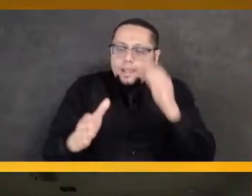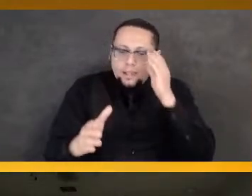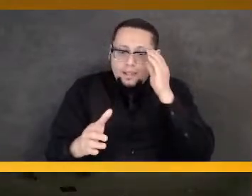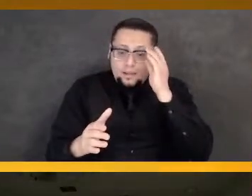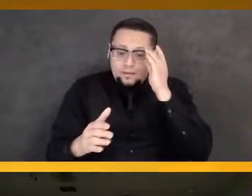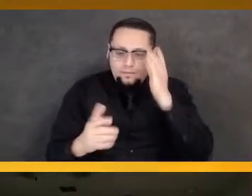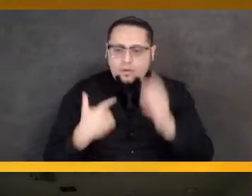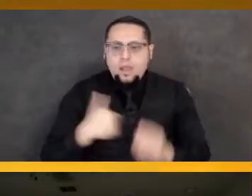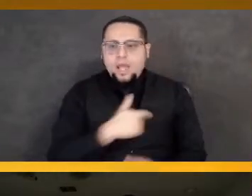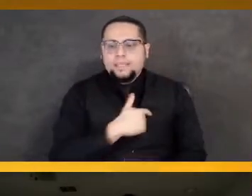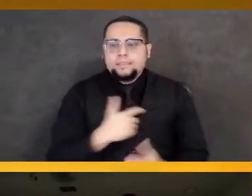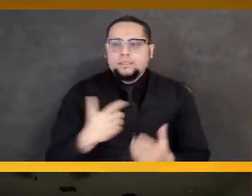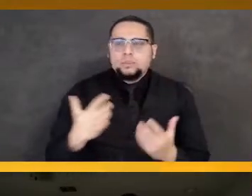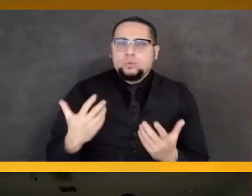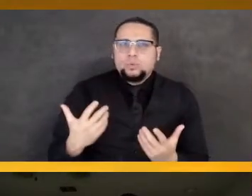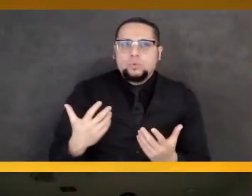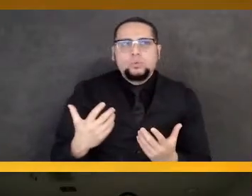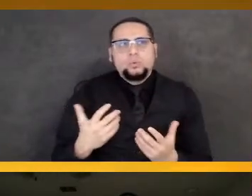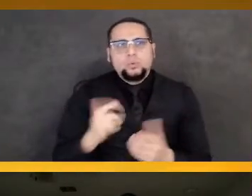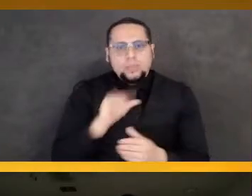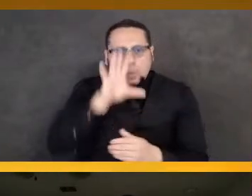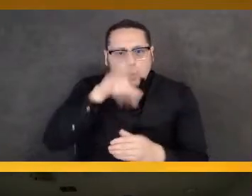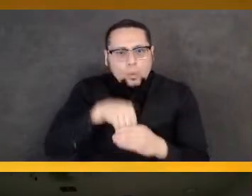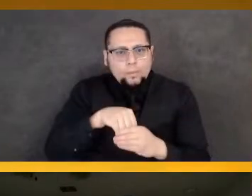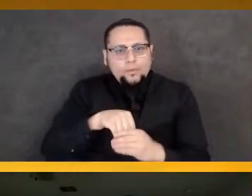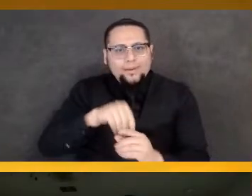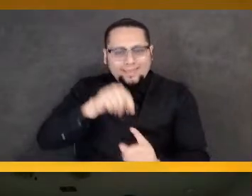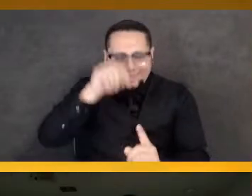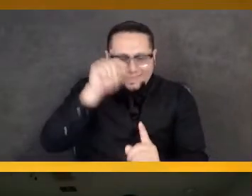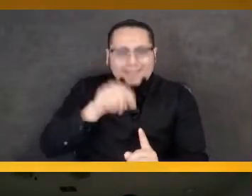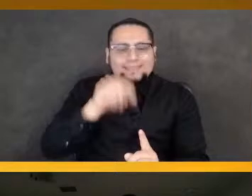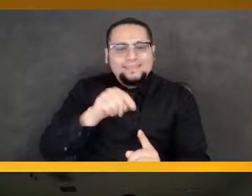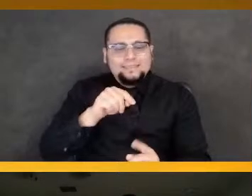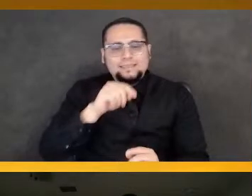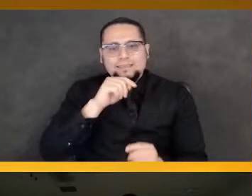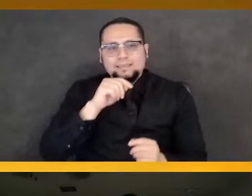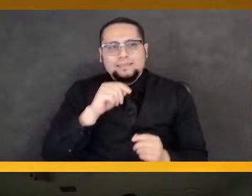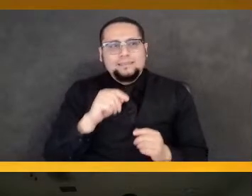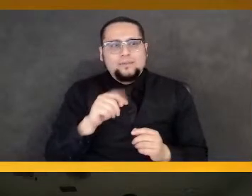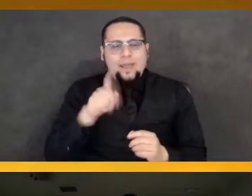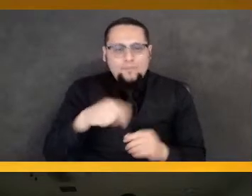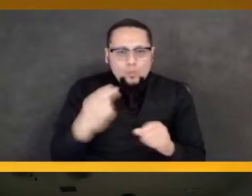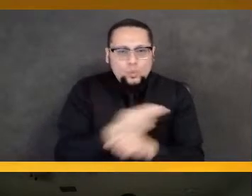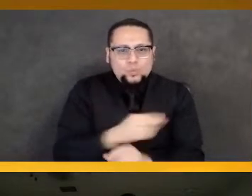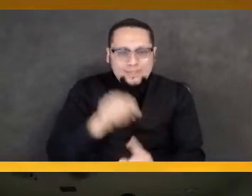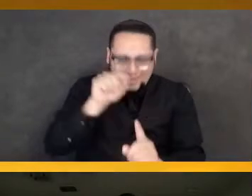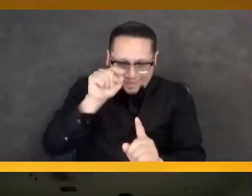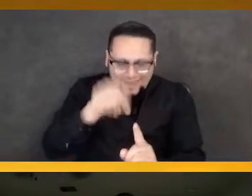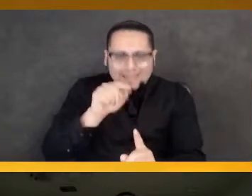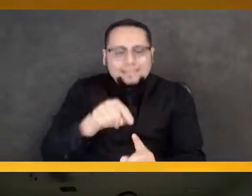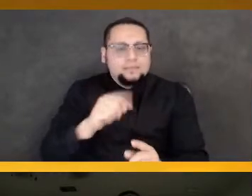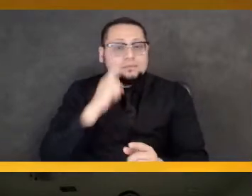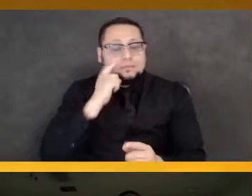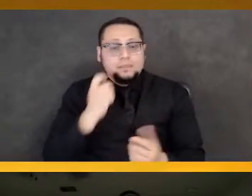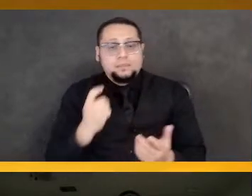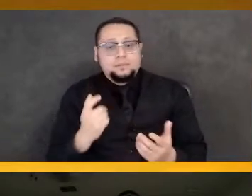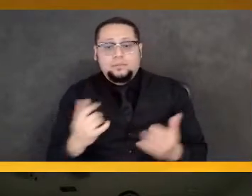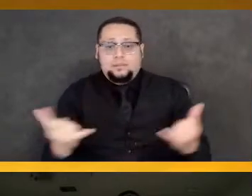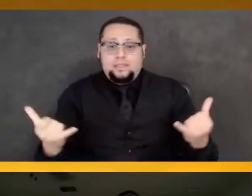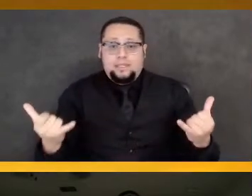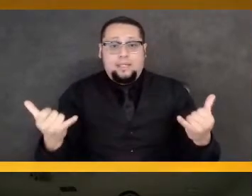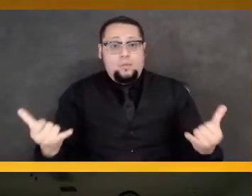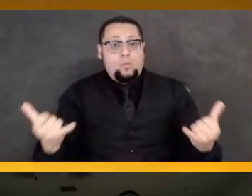somehow incorporate that, to use that in some kind of way, because there is now, I